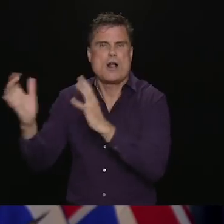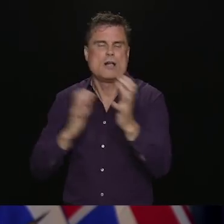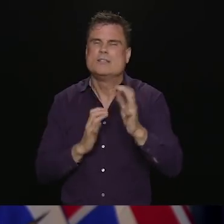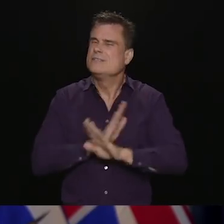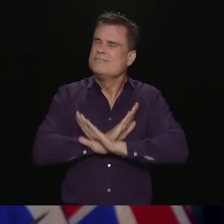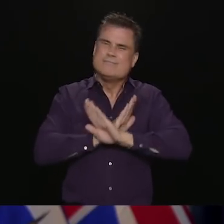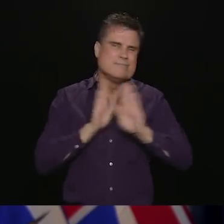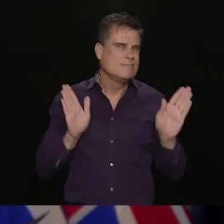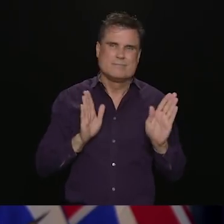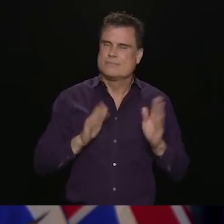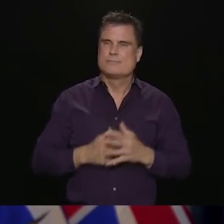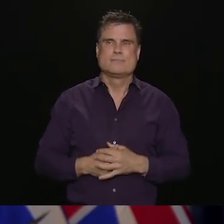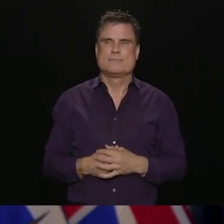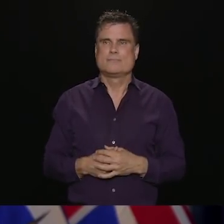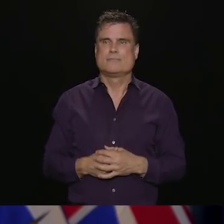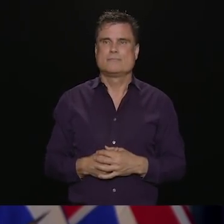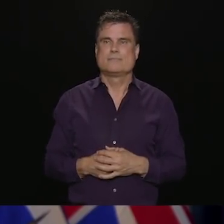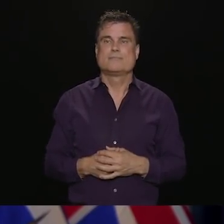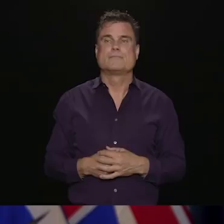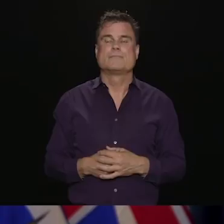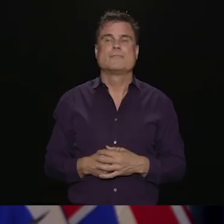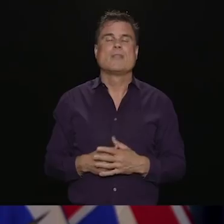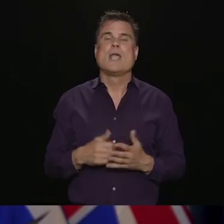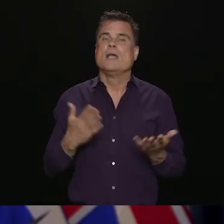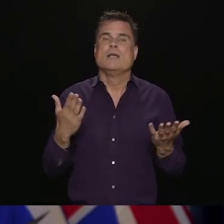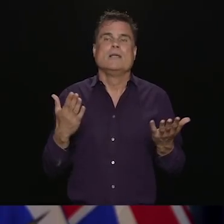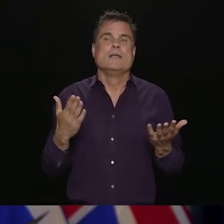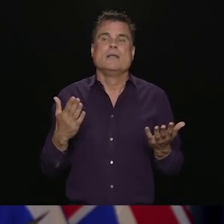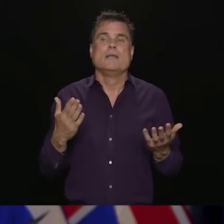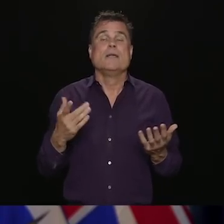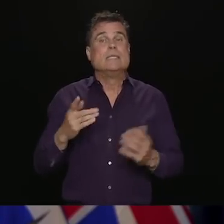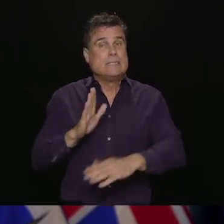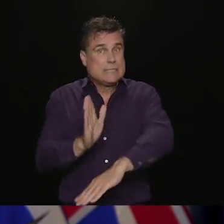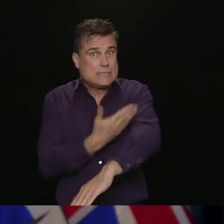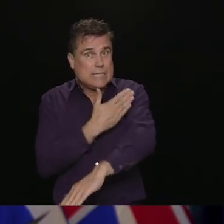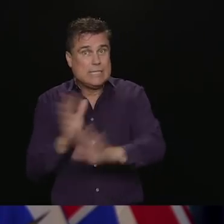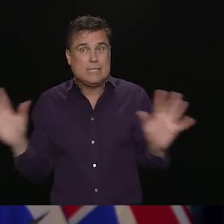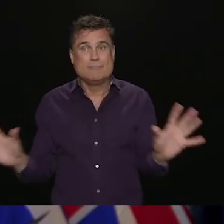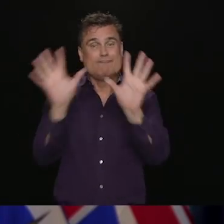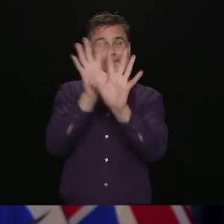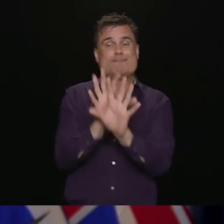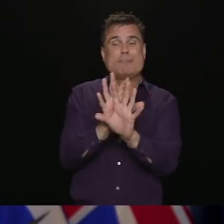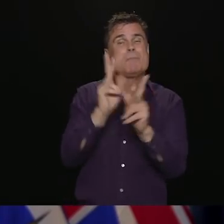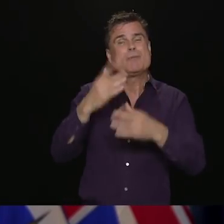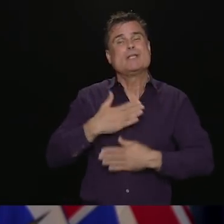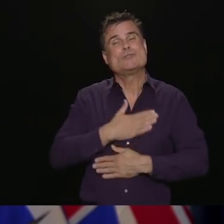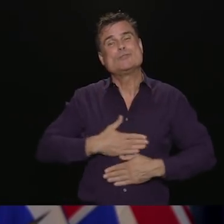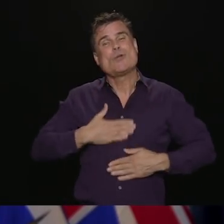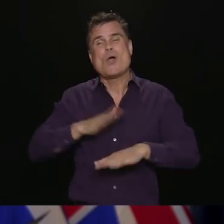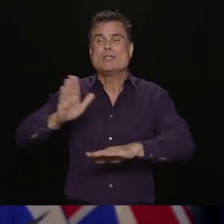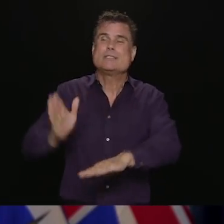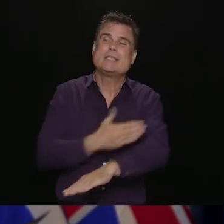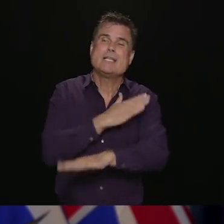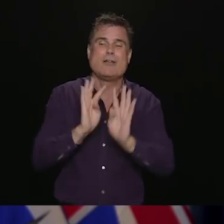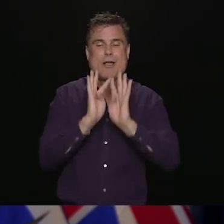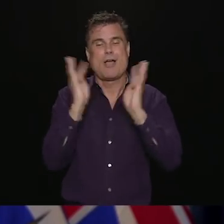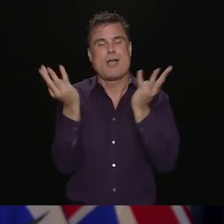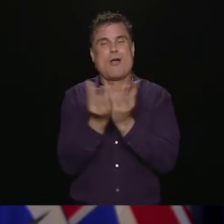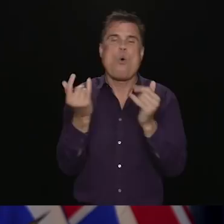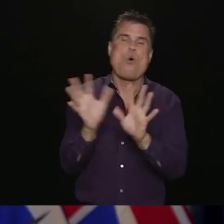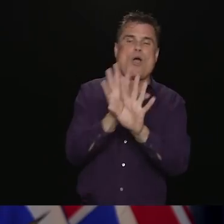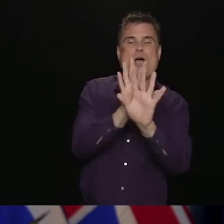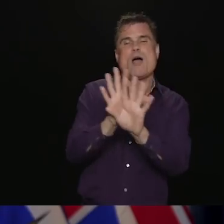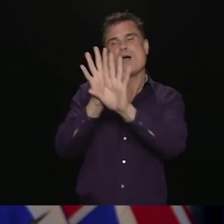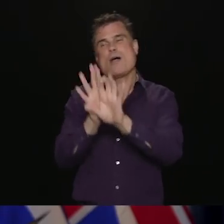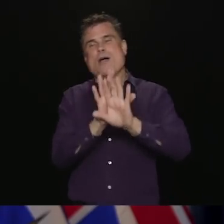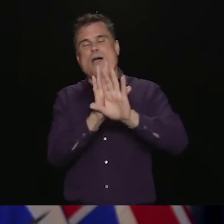are challenging because somebody who has a very mild case or maybe just before they become symptomatic, if they